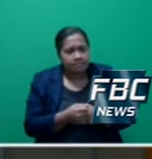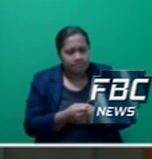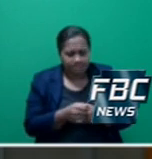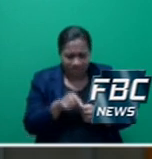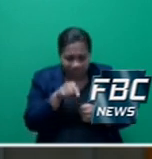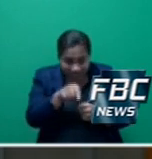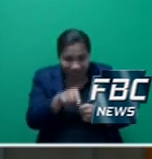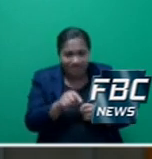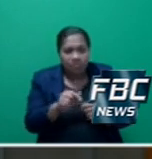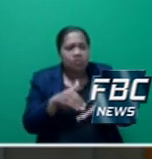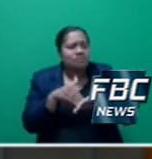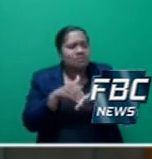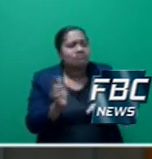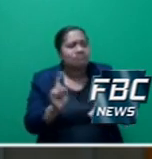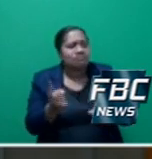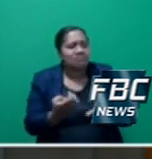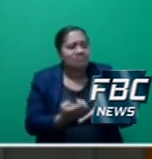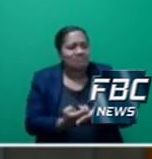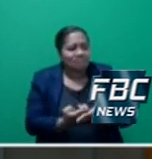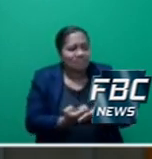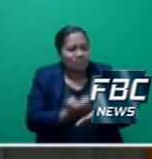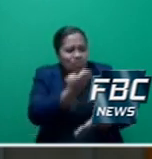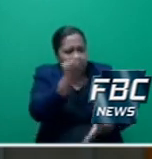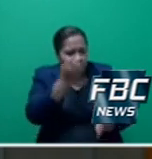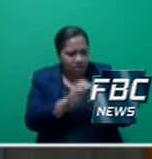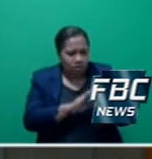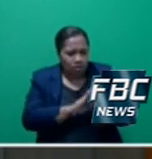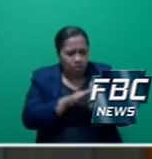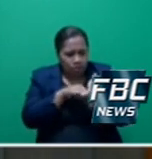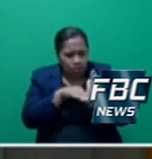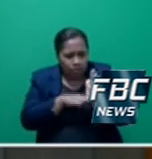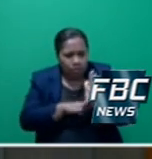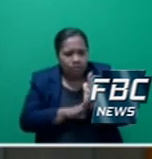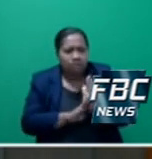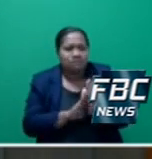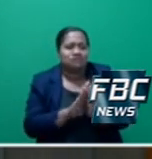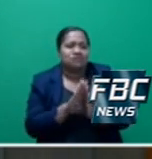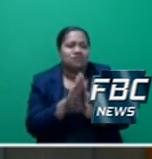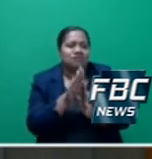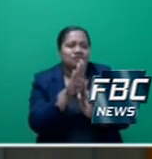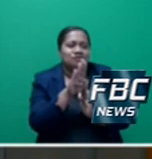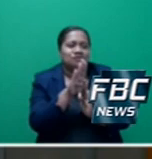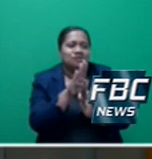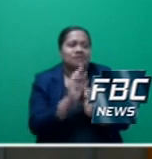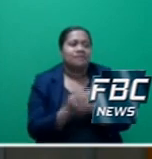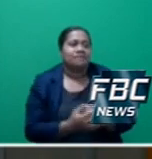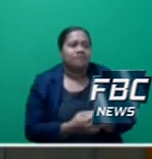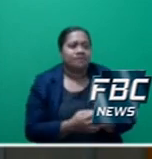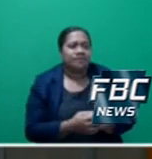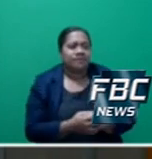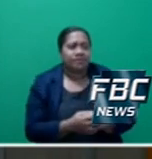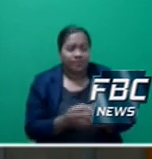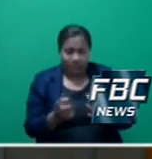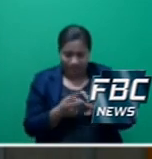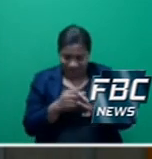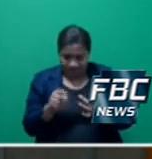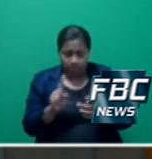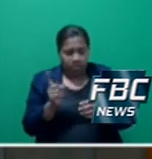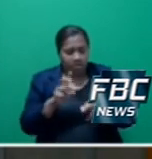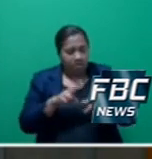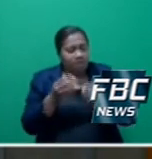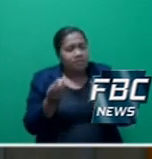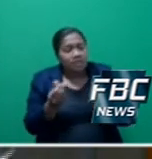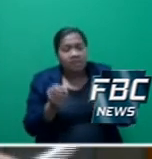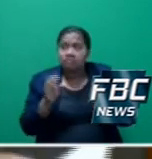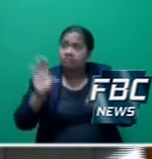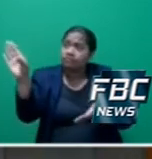recovery. The spin-offs include, among others, are remittance inflow, family income, growth